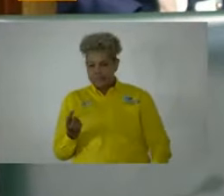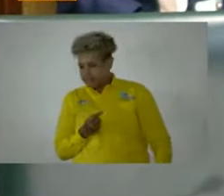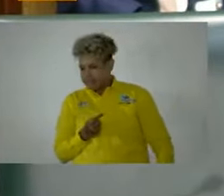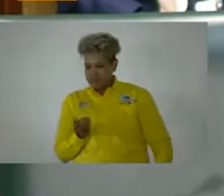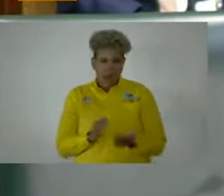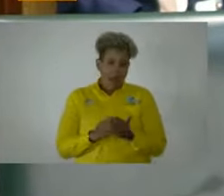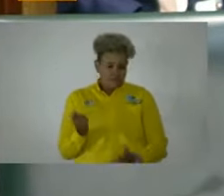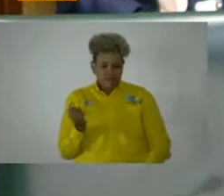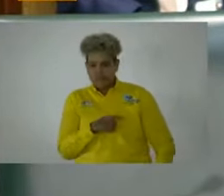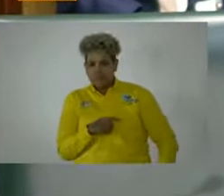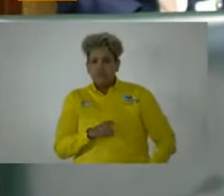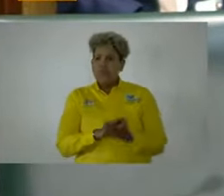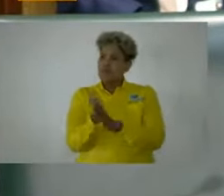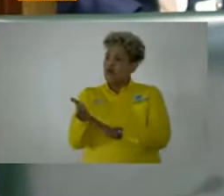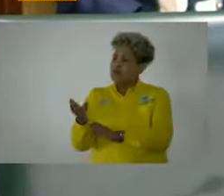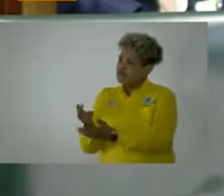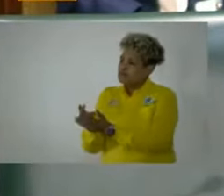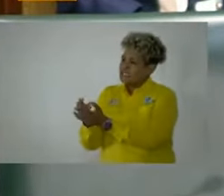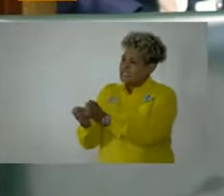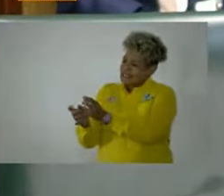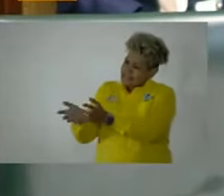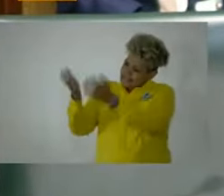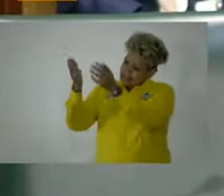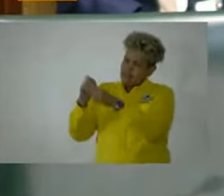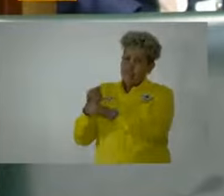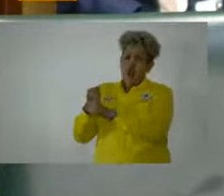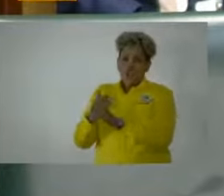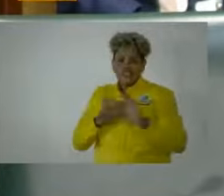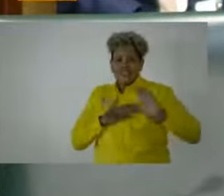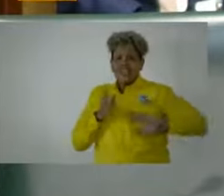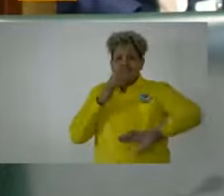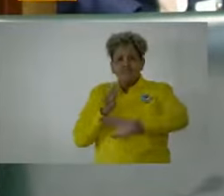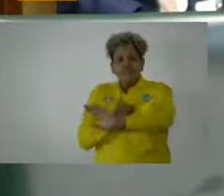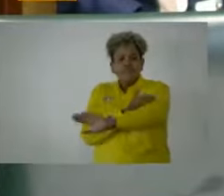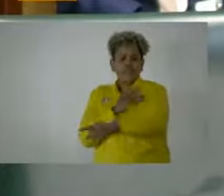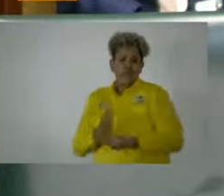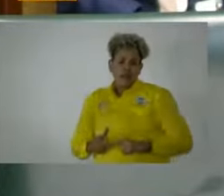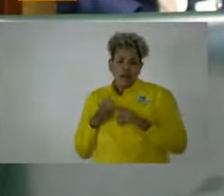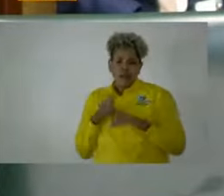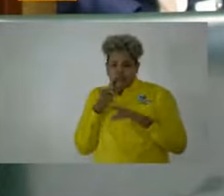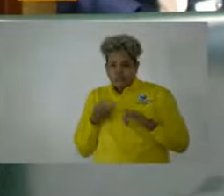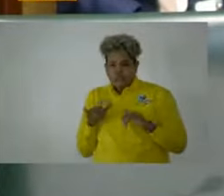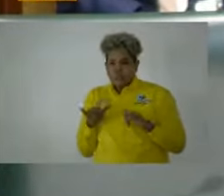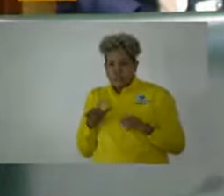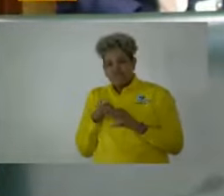rehabilitating offenders to become productive citizens rather than re-offenders.